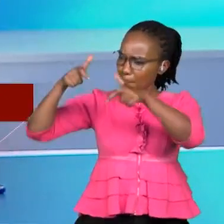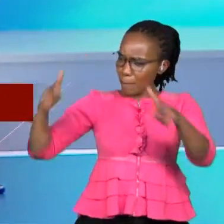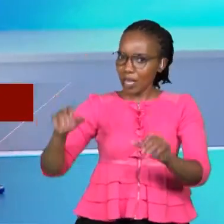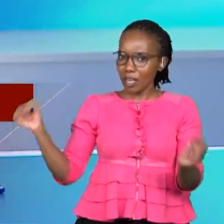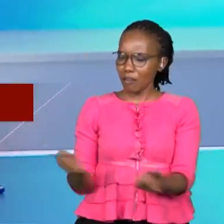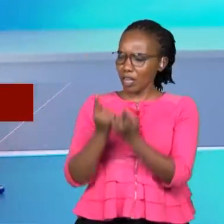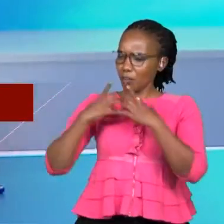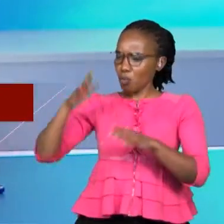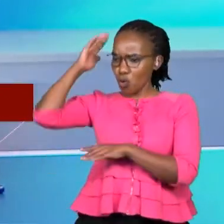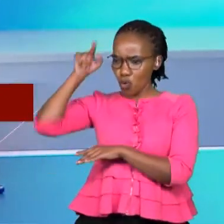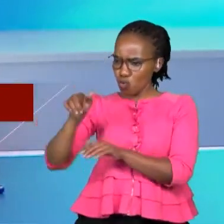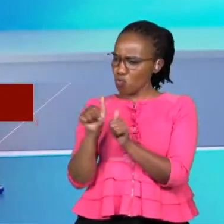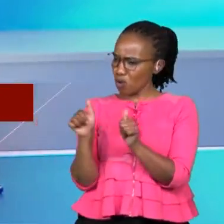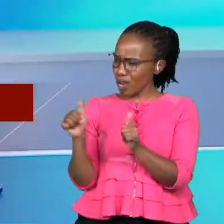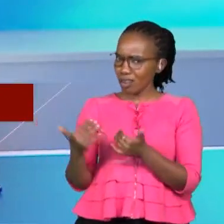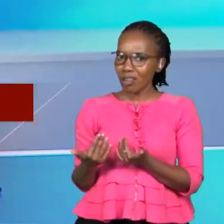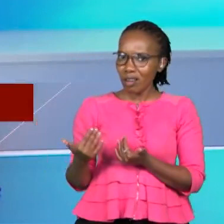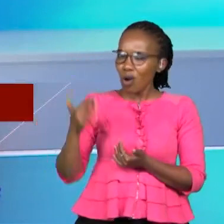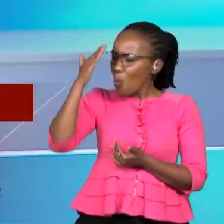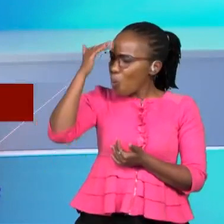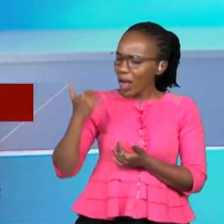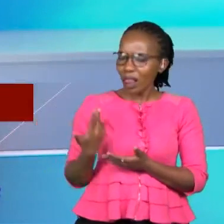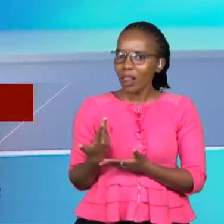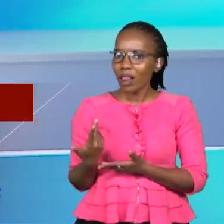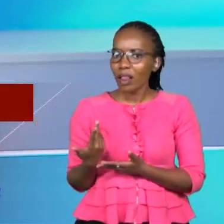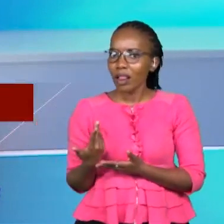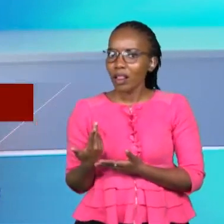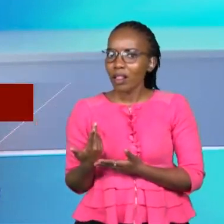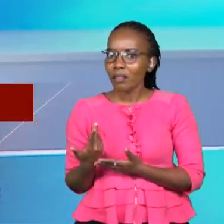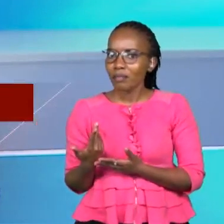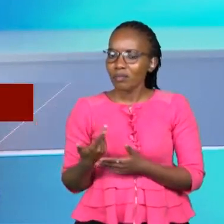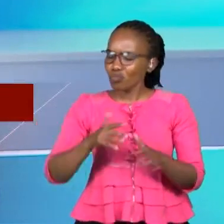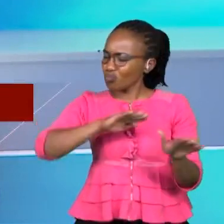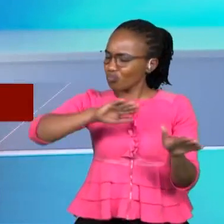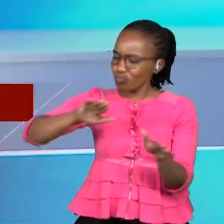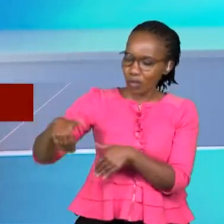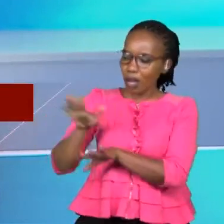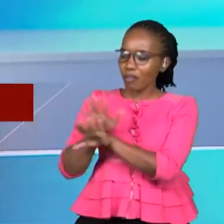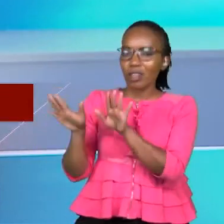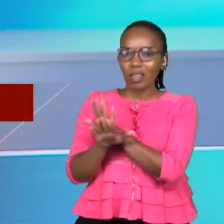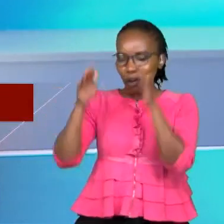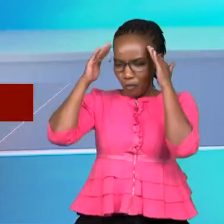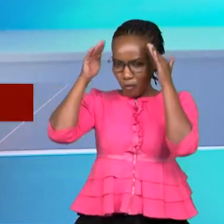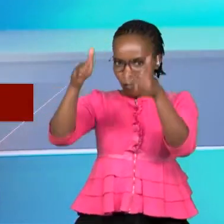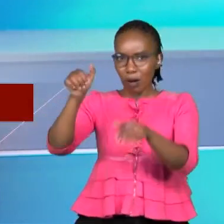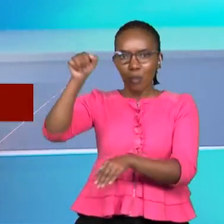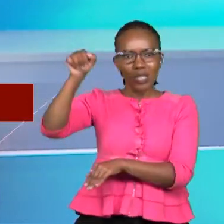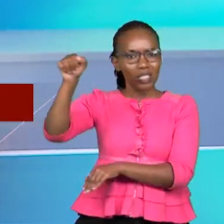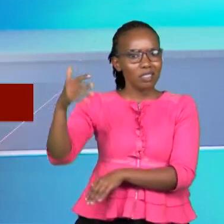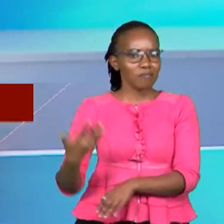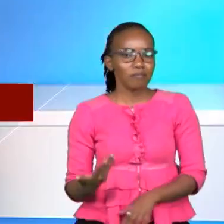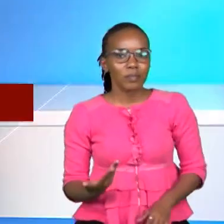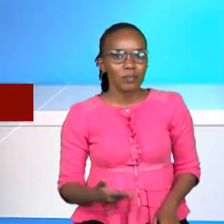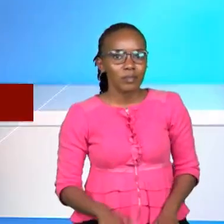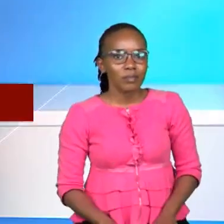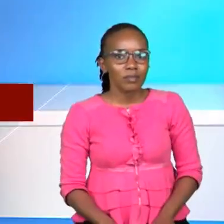are known. Why would you let all that go and go for a political seat?